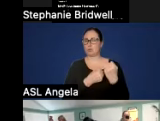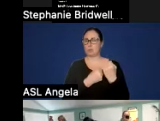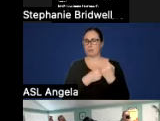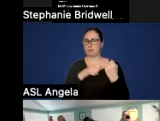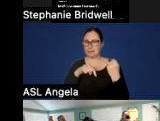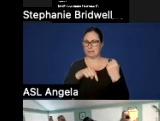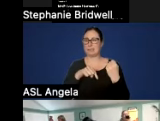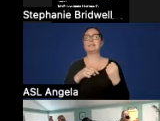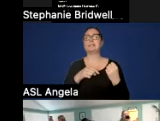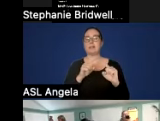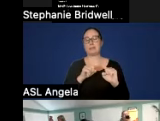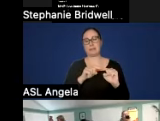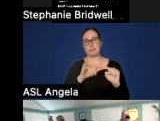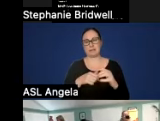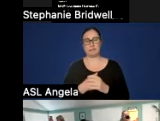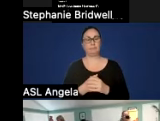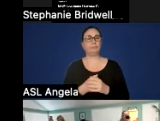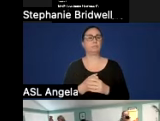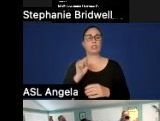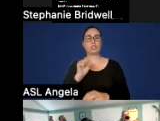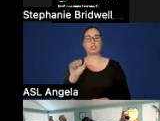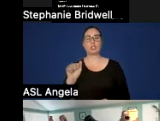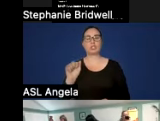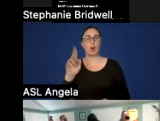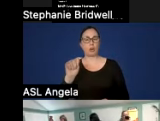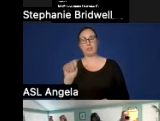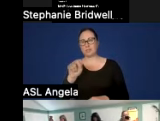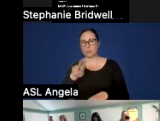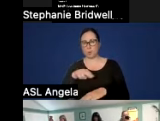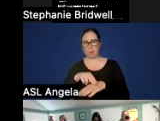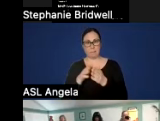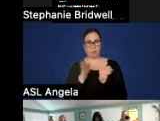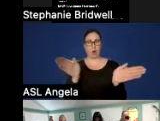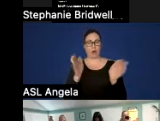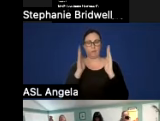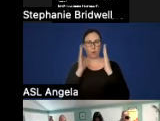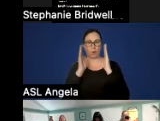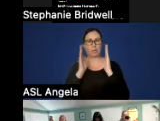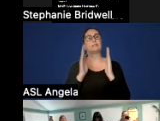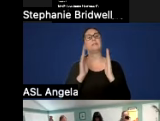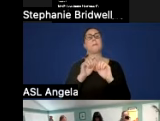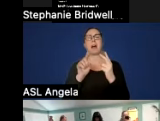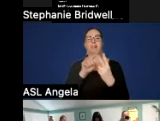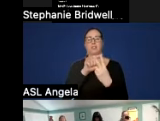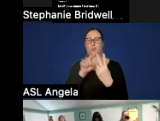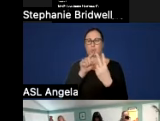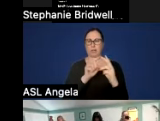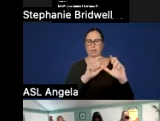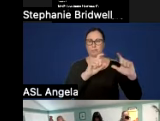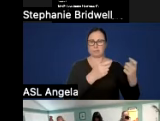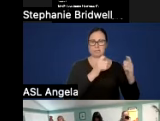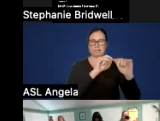SARTs can focus pretty broadly, but they're usually broken down into 2 categories, and that's the systems focused. So they are looking at the